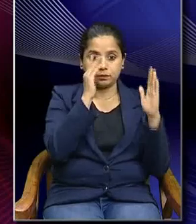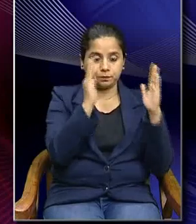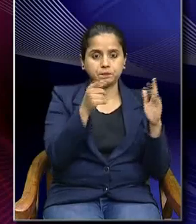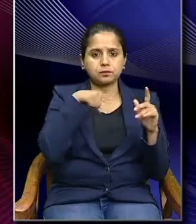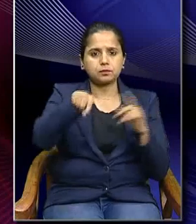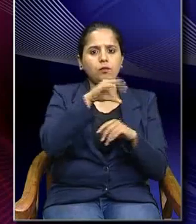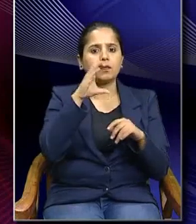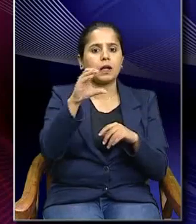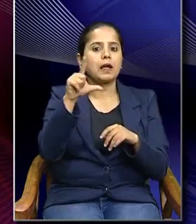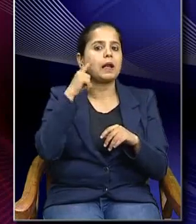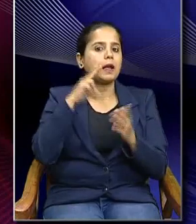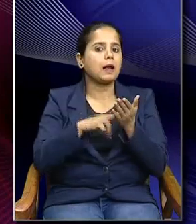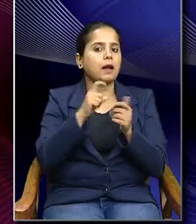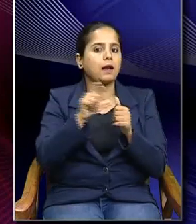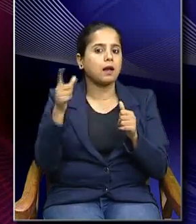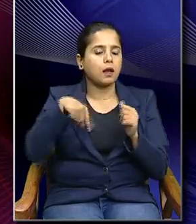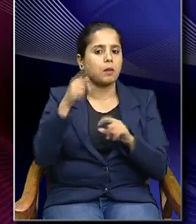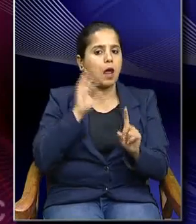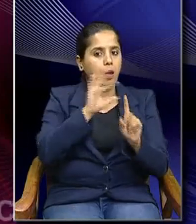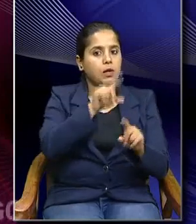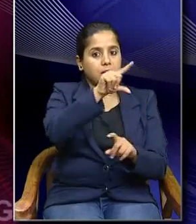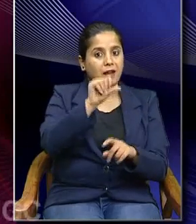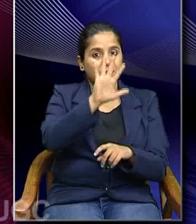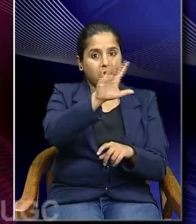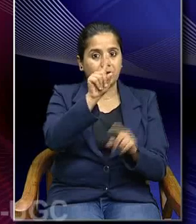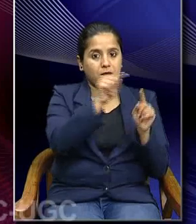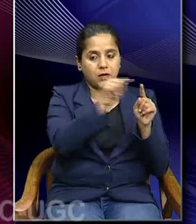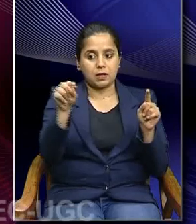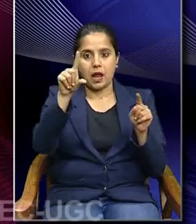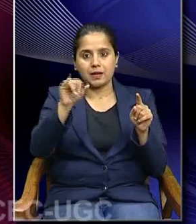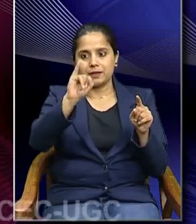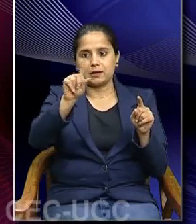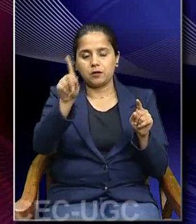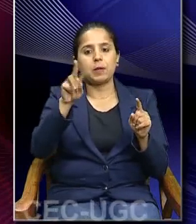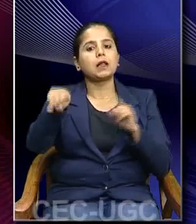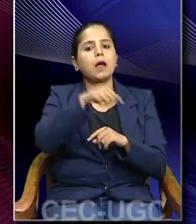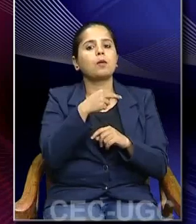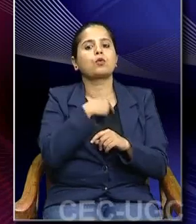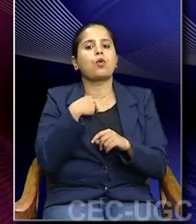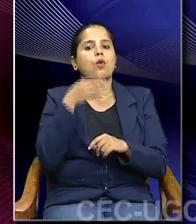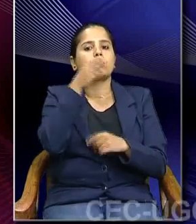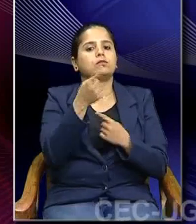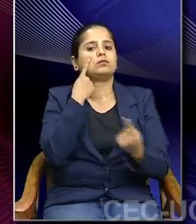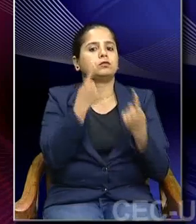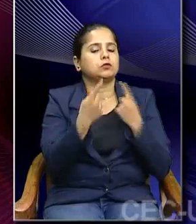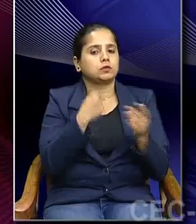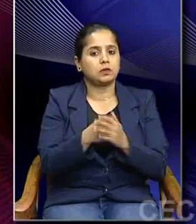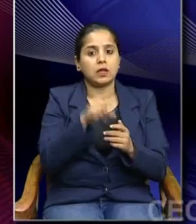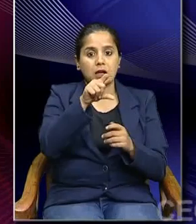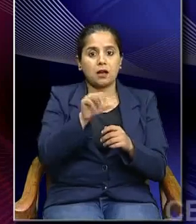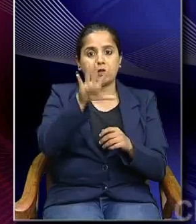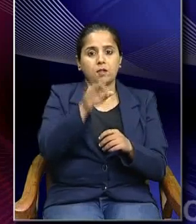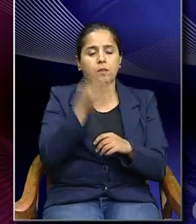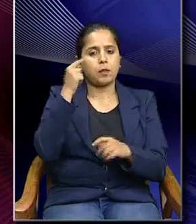the clinical approach. This was from 1951 to 61. In 1950, government